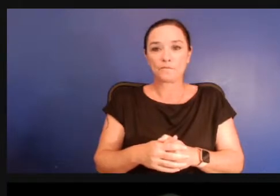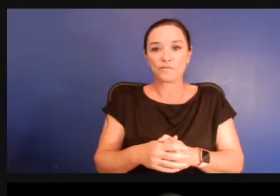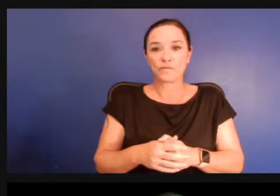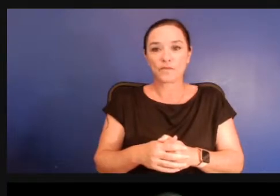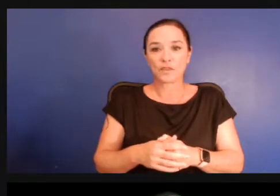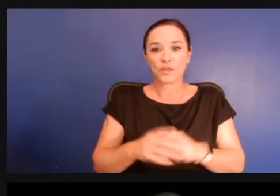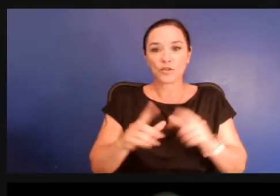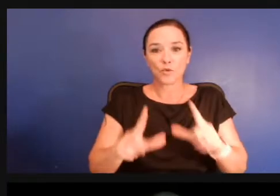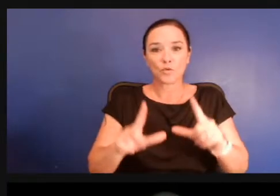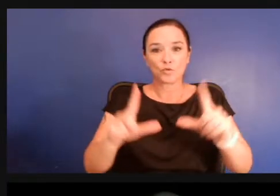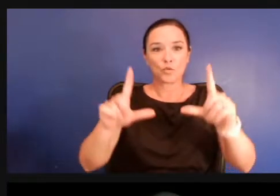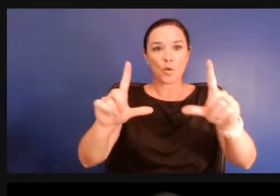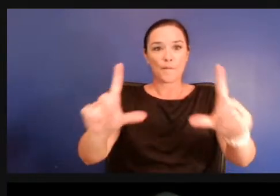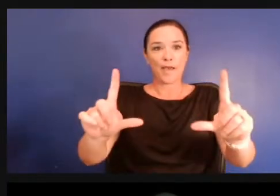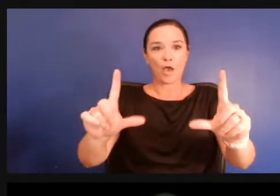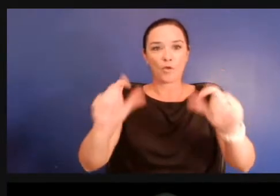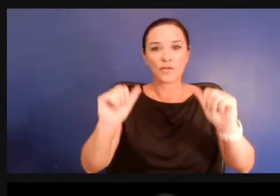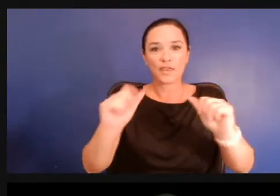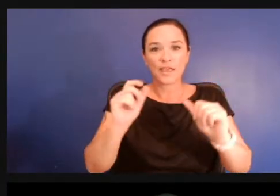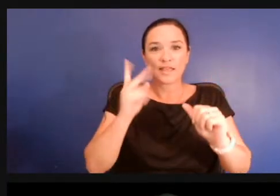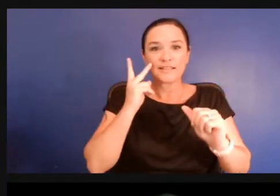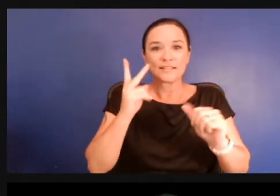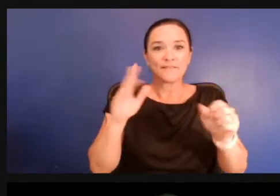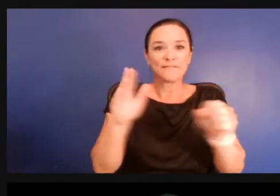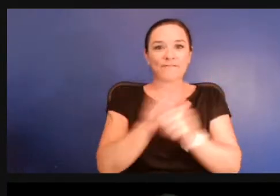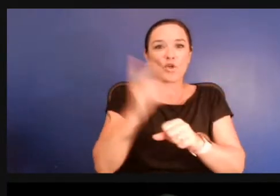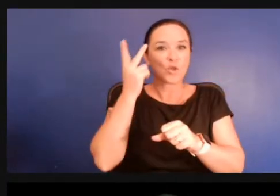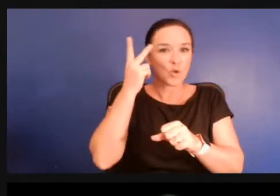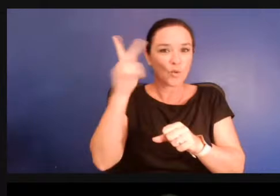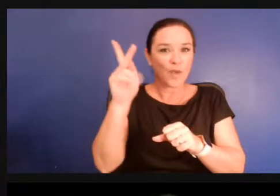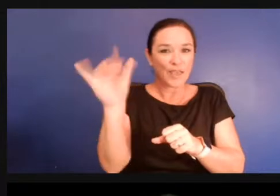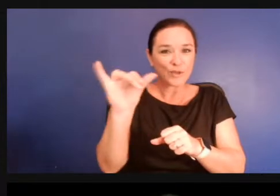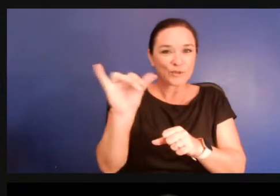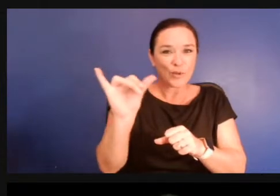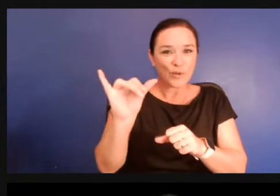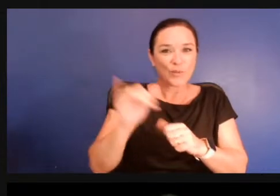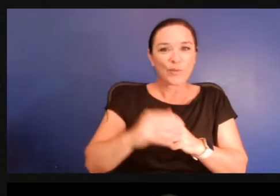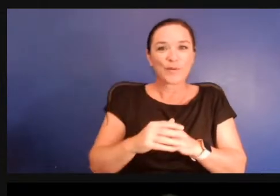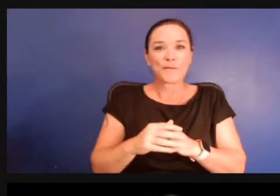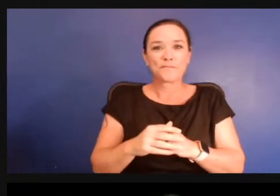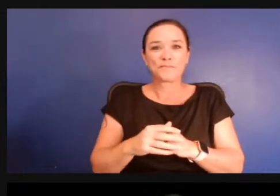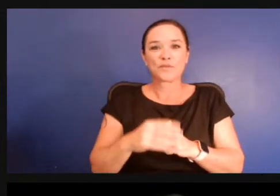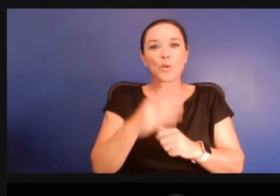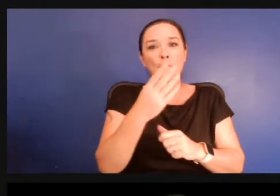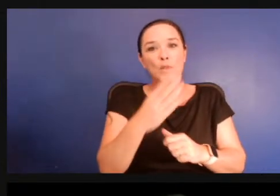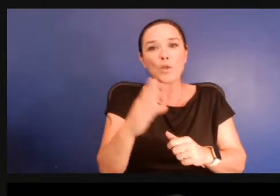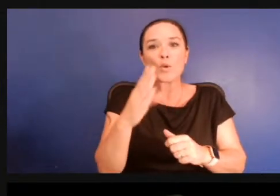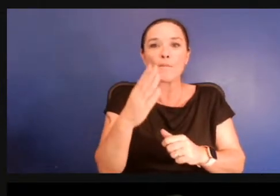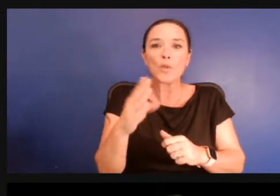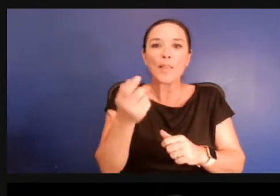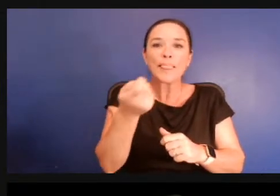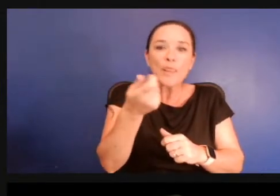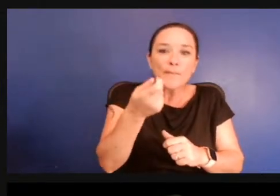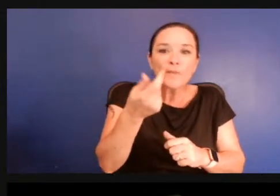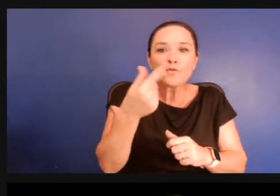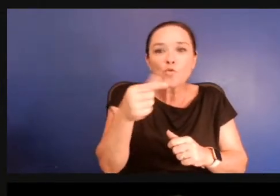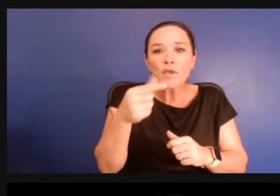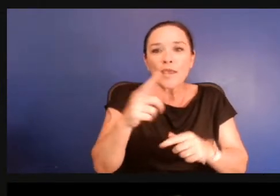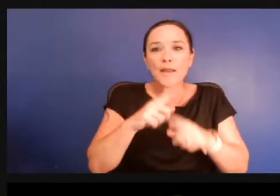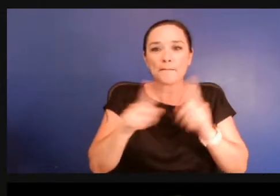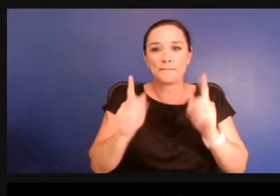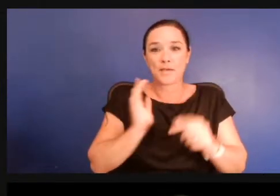out a little and show you fully in Kauai. So there is the blues, and maybe a little green. But you get into